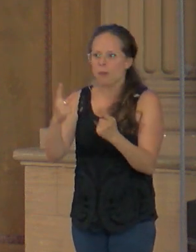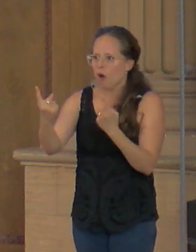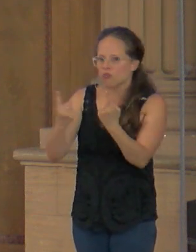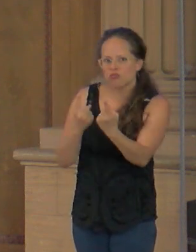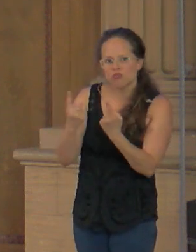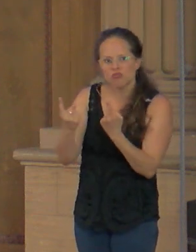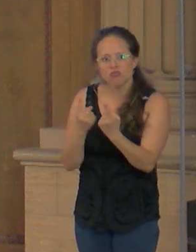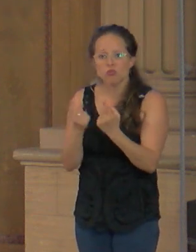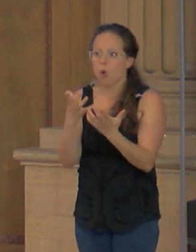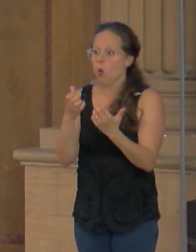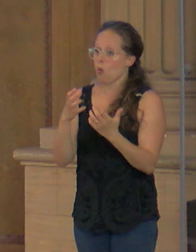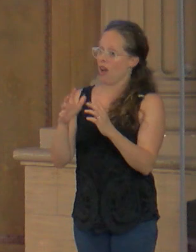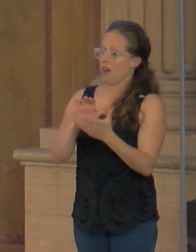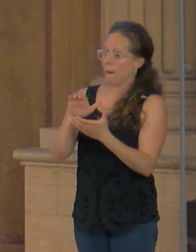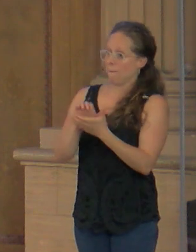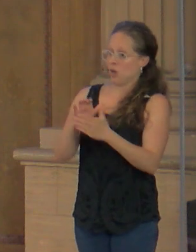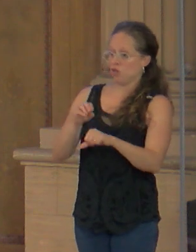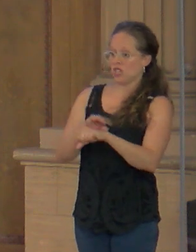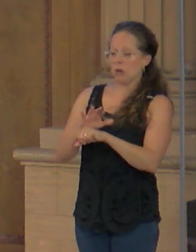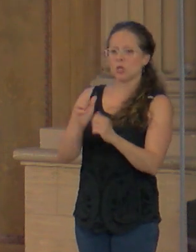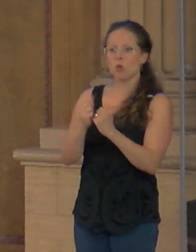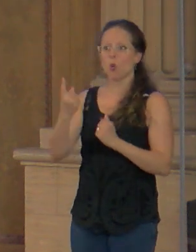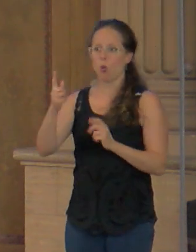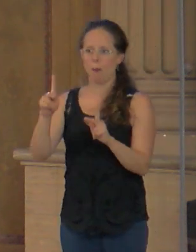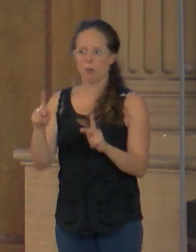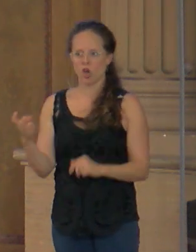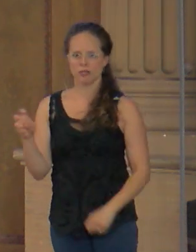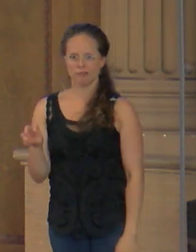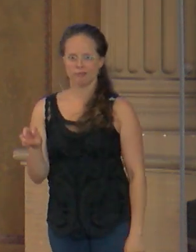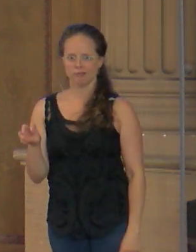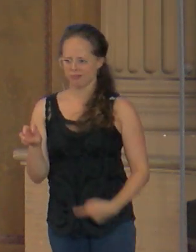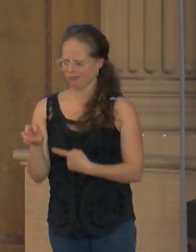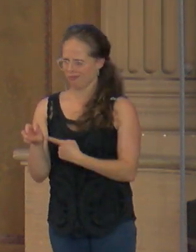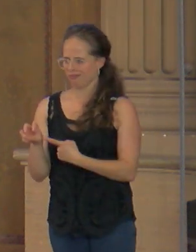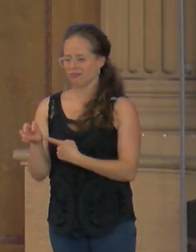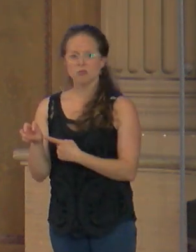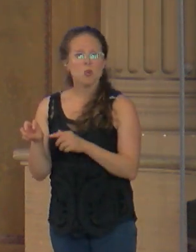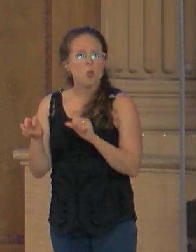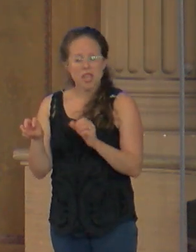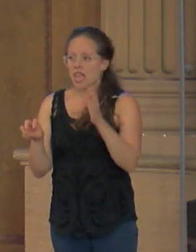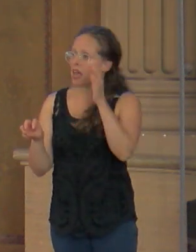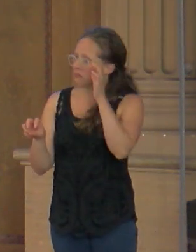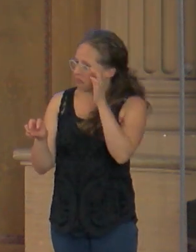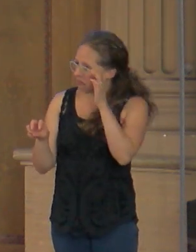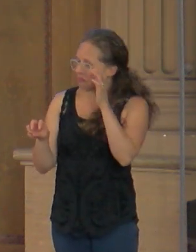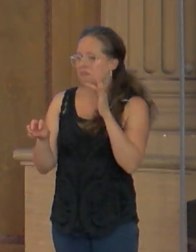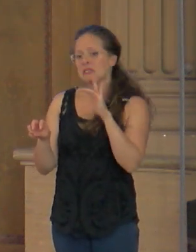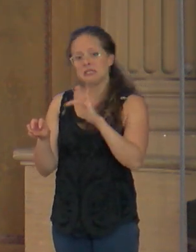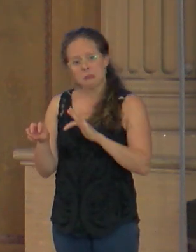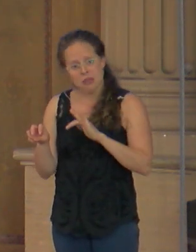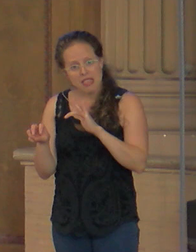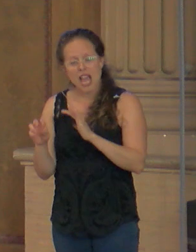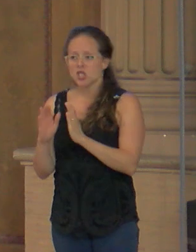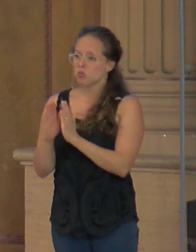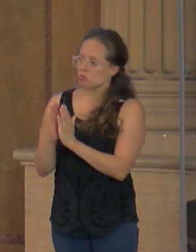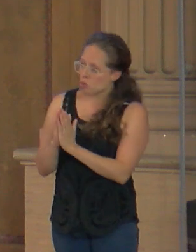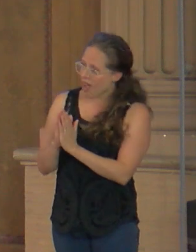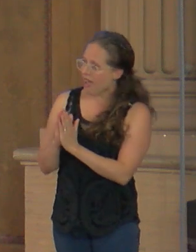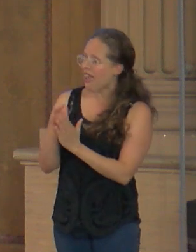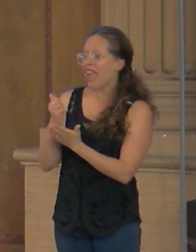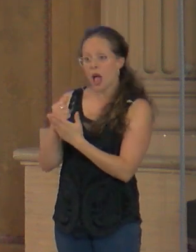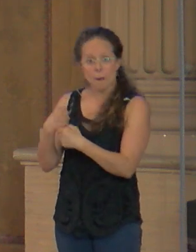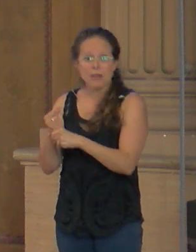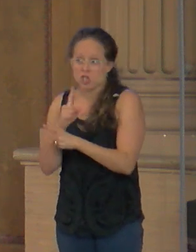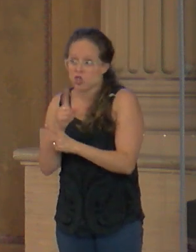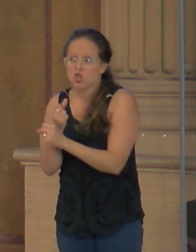counseling with just one of you here. I mean, certainly, if we're talking to one person, we can sympathize, we can pray with you, we can help get you safe if you feel like you're